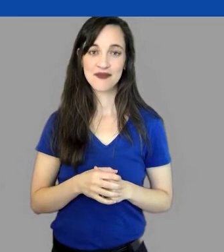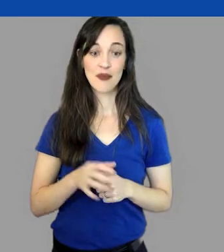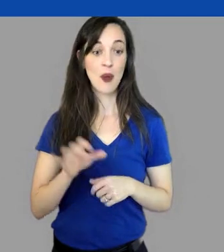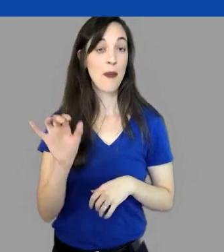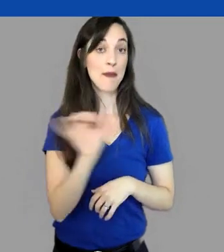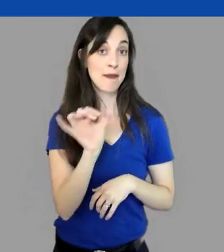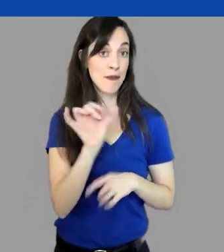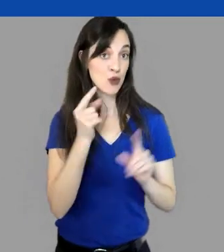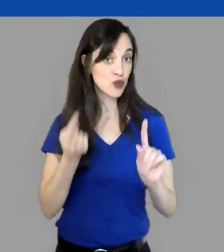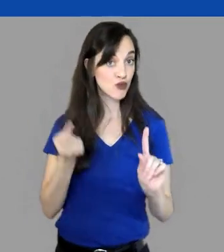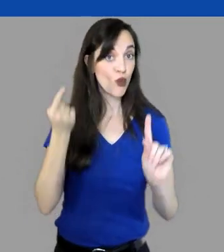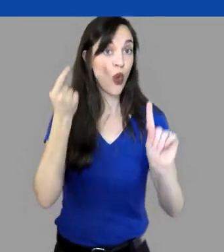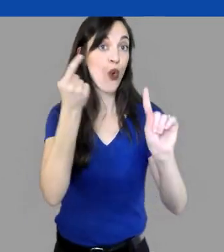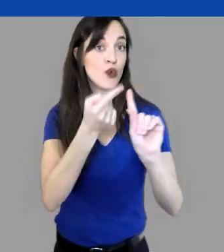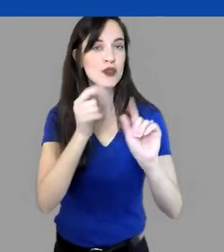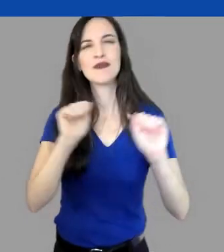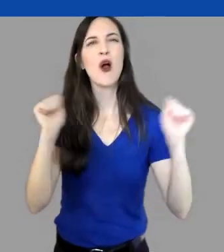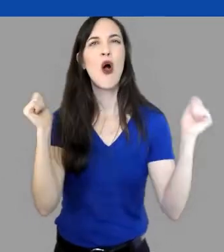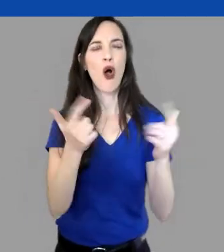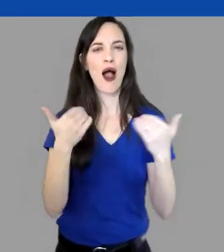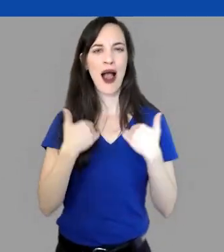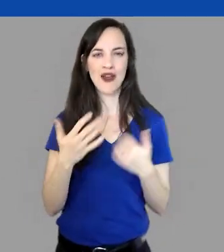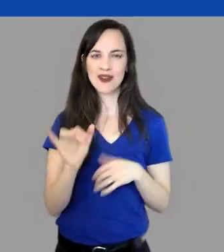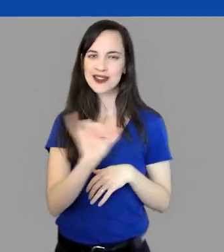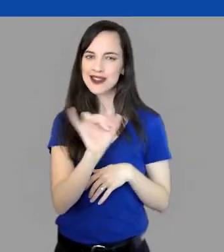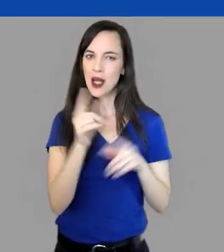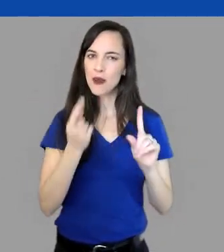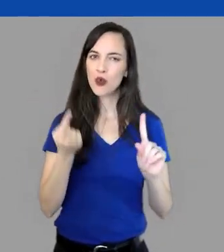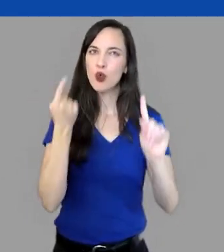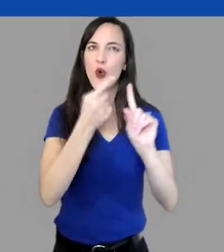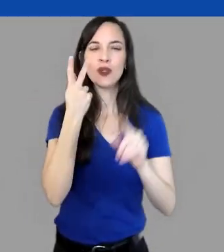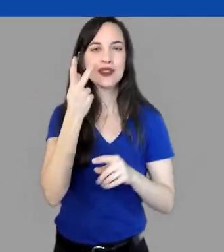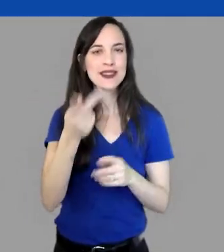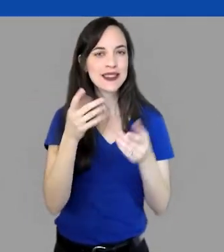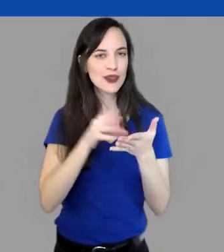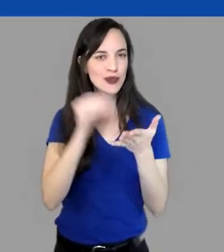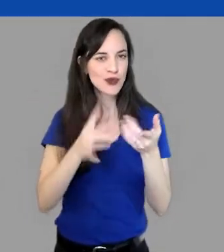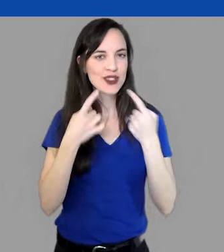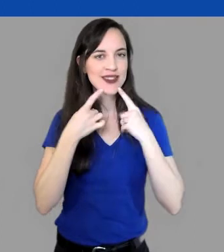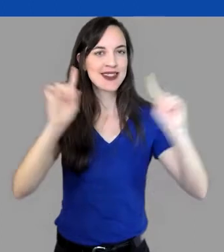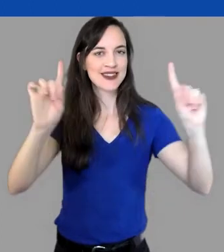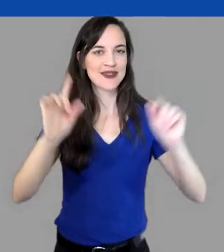Mutual goals All having the same goal to seize student success